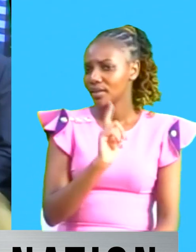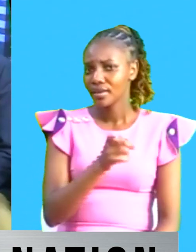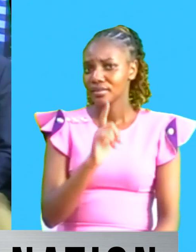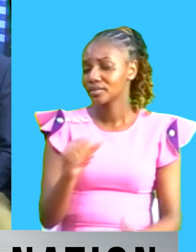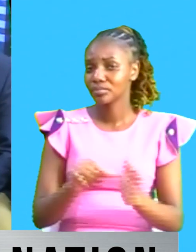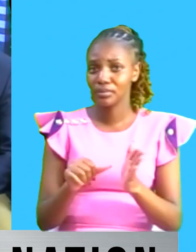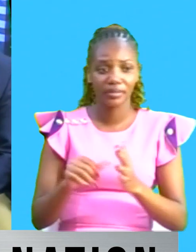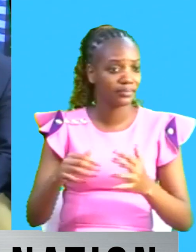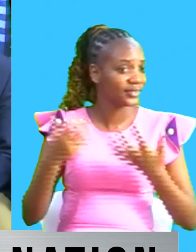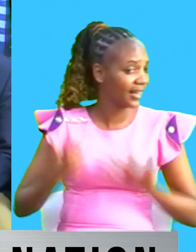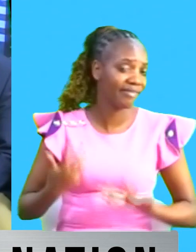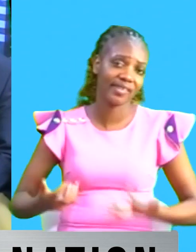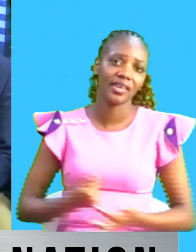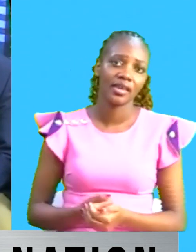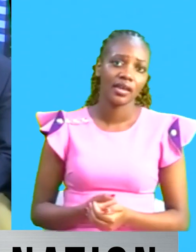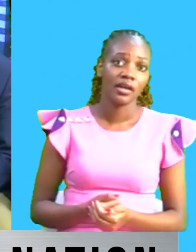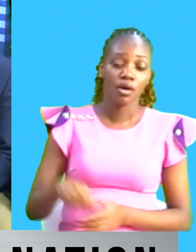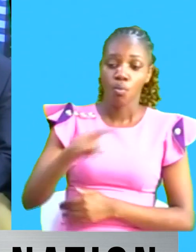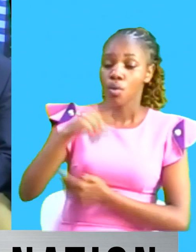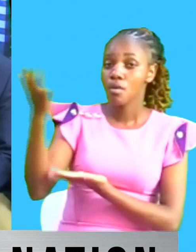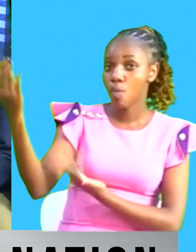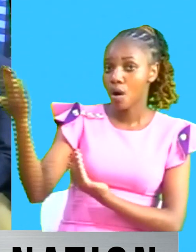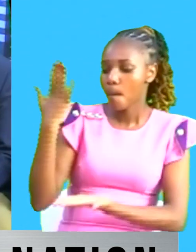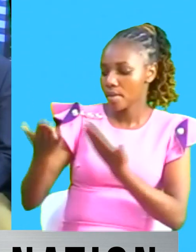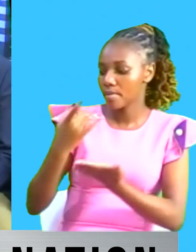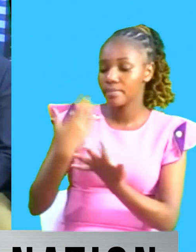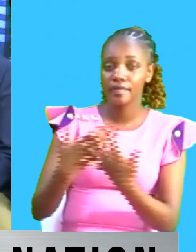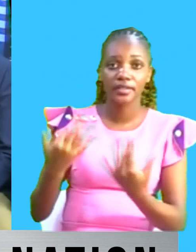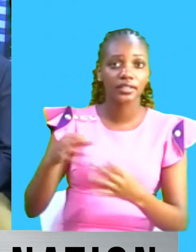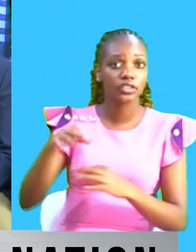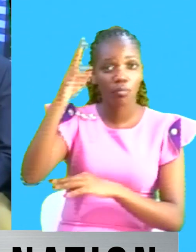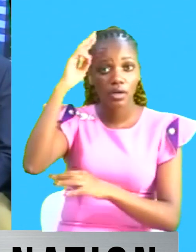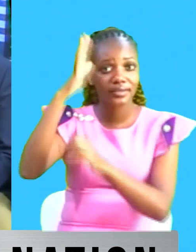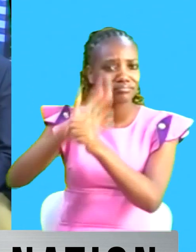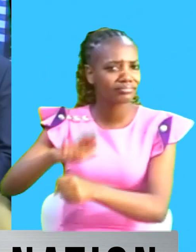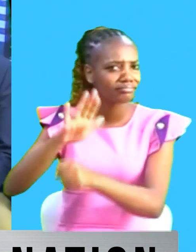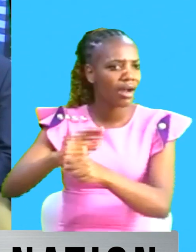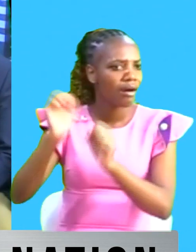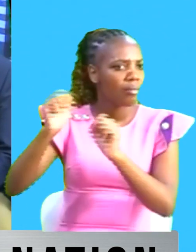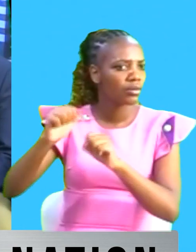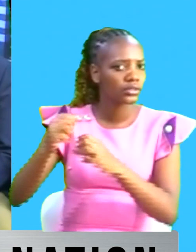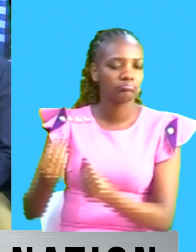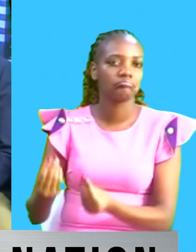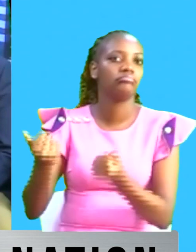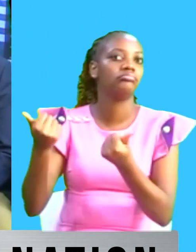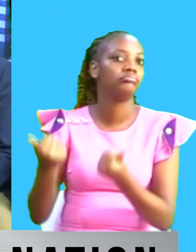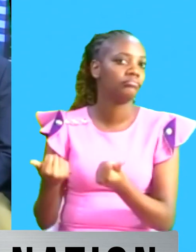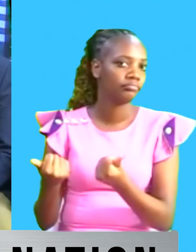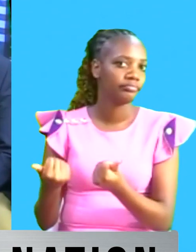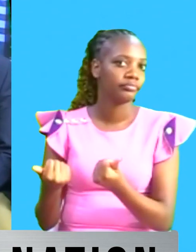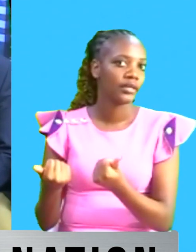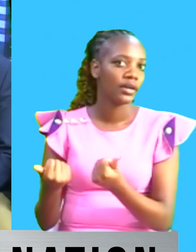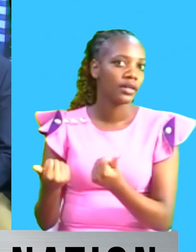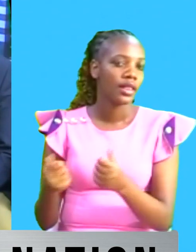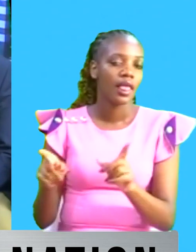a problem. Jonah, we had hoped that this thing of police brutality is something that we are going to get rid of once and for all